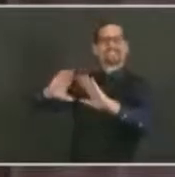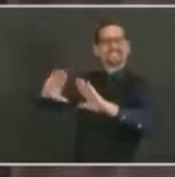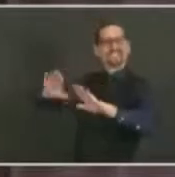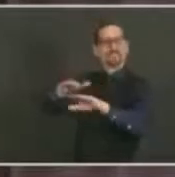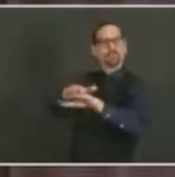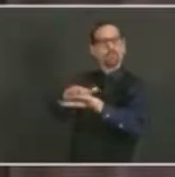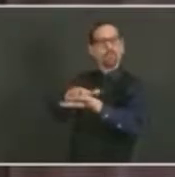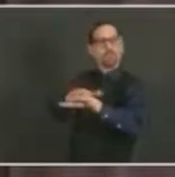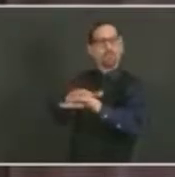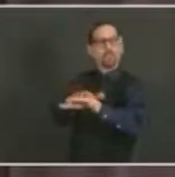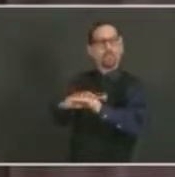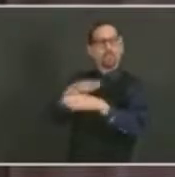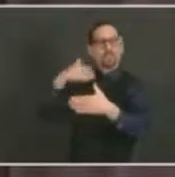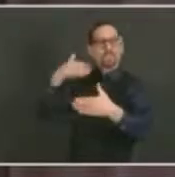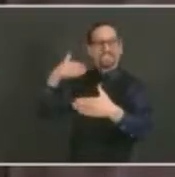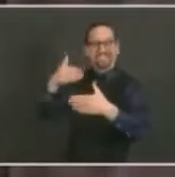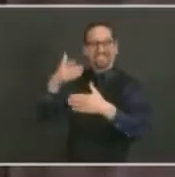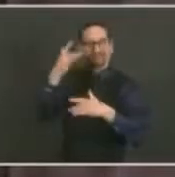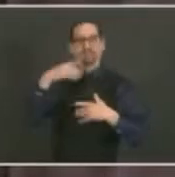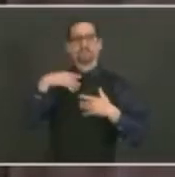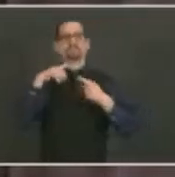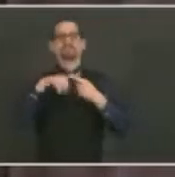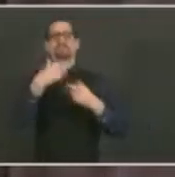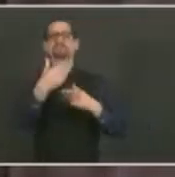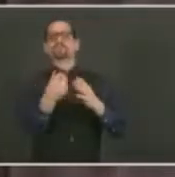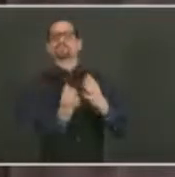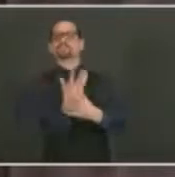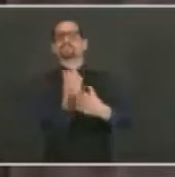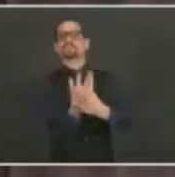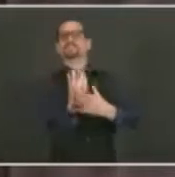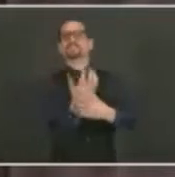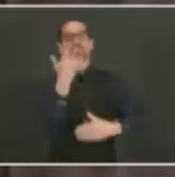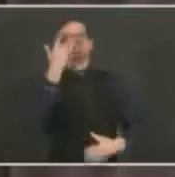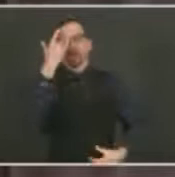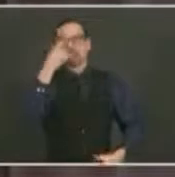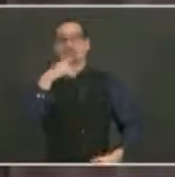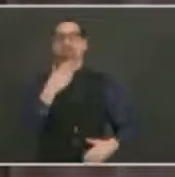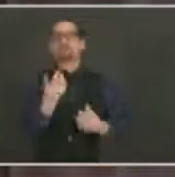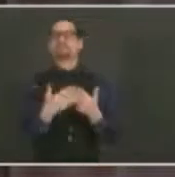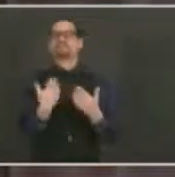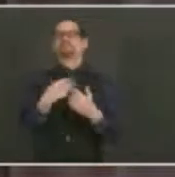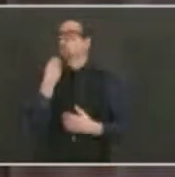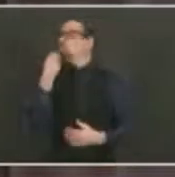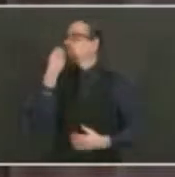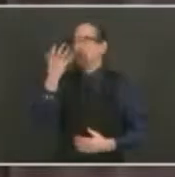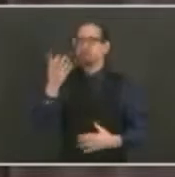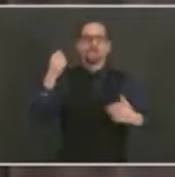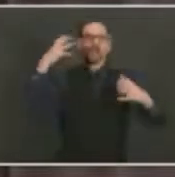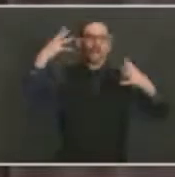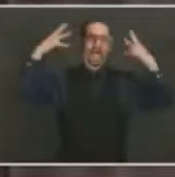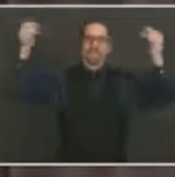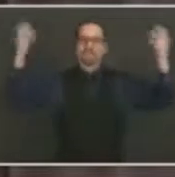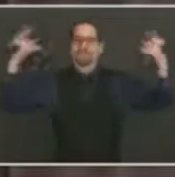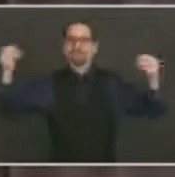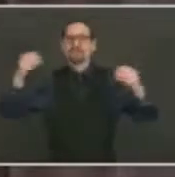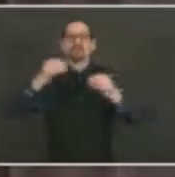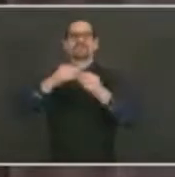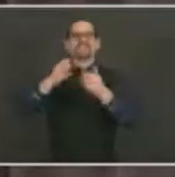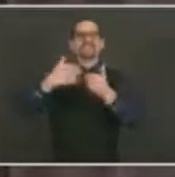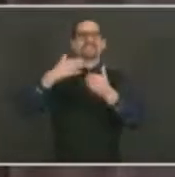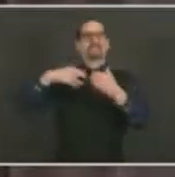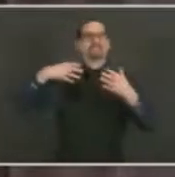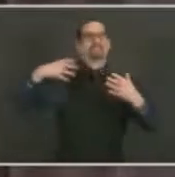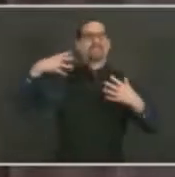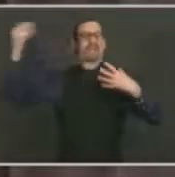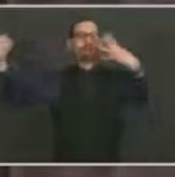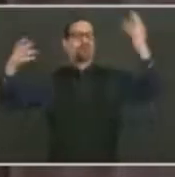spring and summer when it's easier to gather outdoors and to keep indoor spaces well ventilated by opening